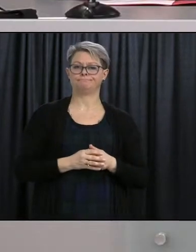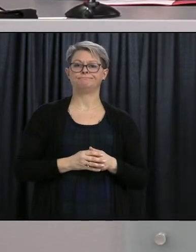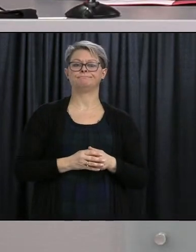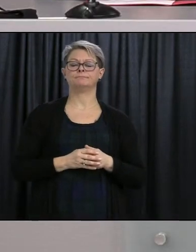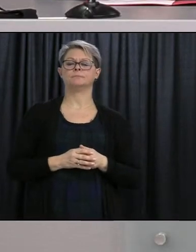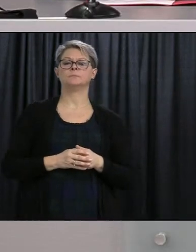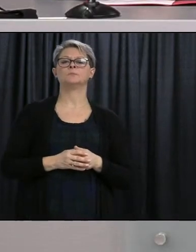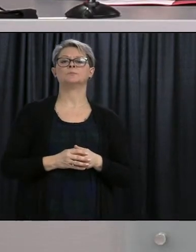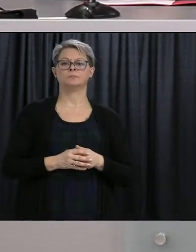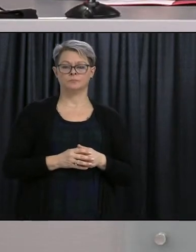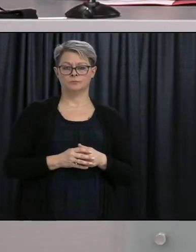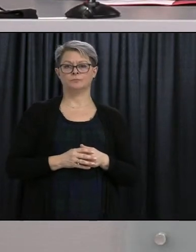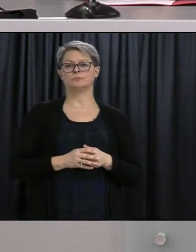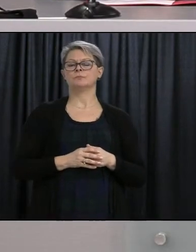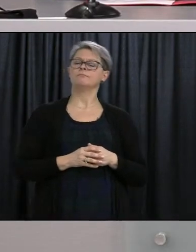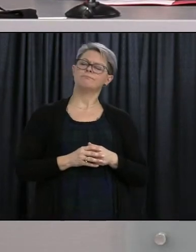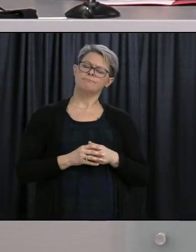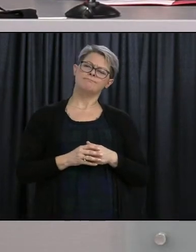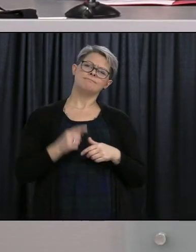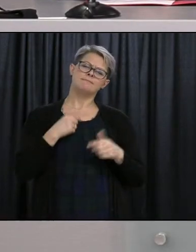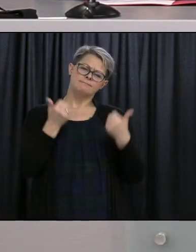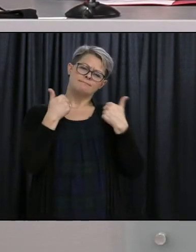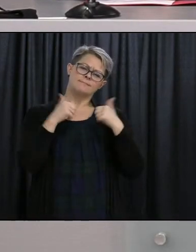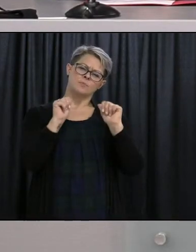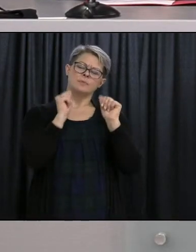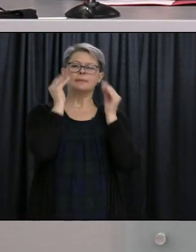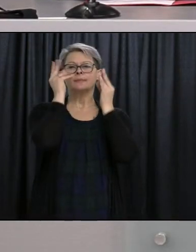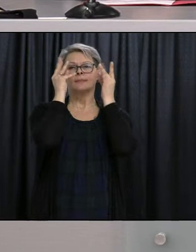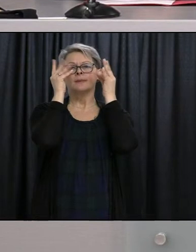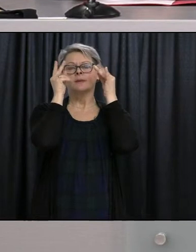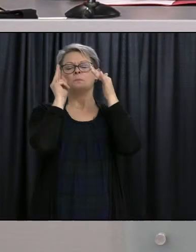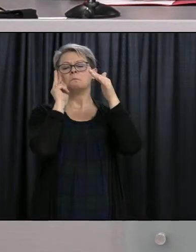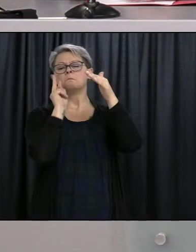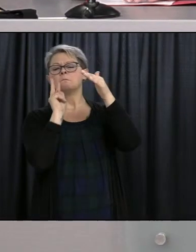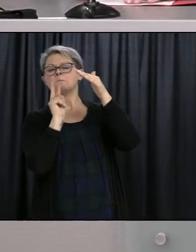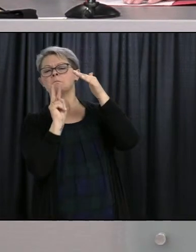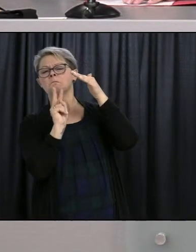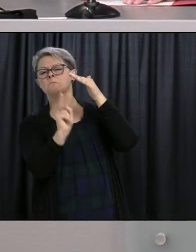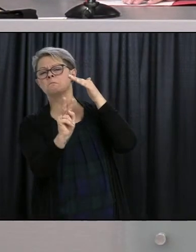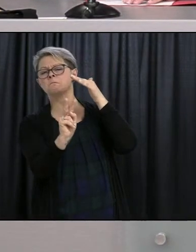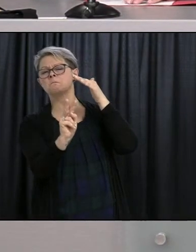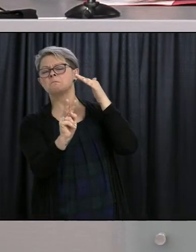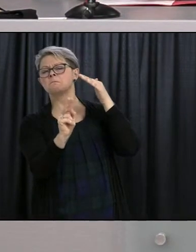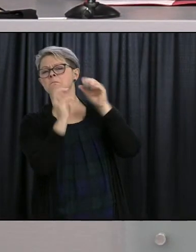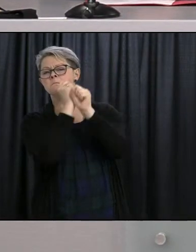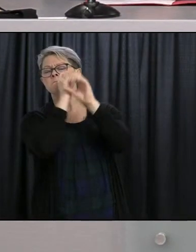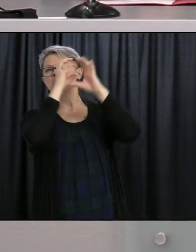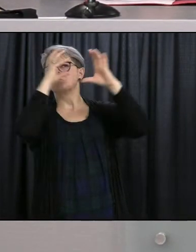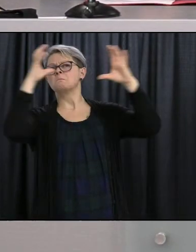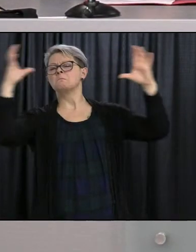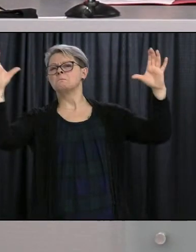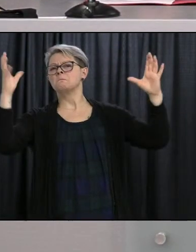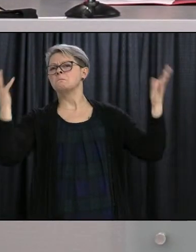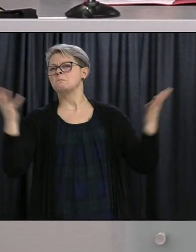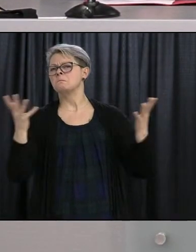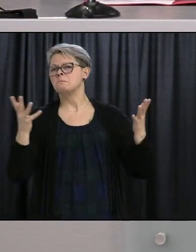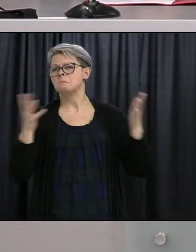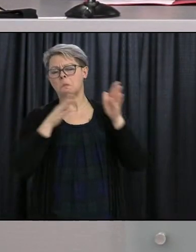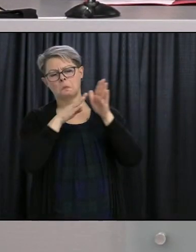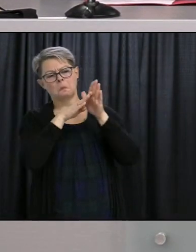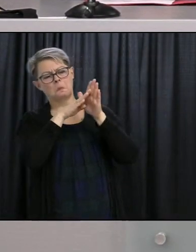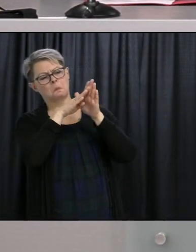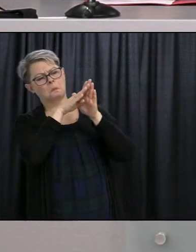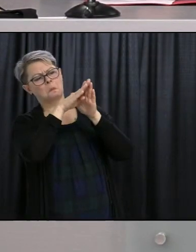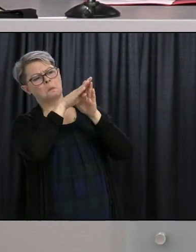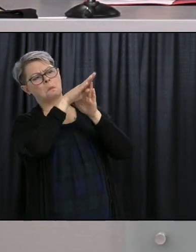And just trying to get a sense of the trajectory of what we're seeing right here. You know, is there any modeling that has been done in terms of